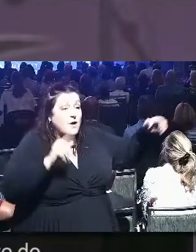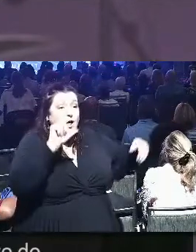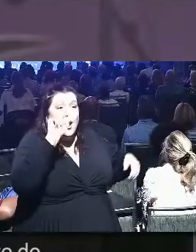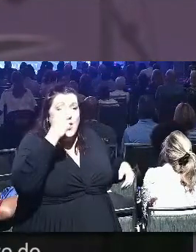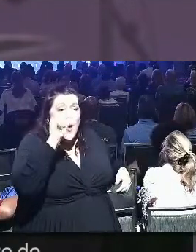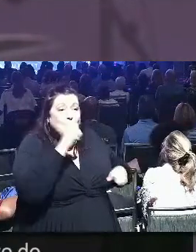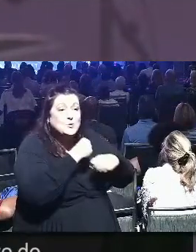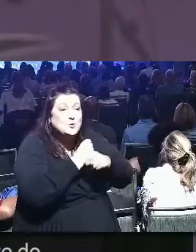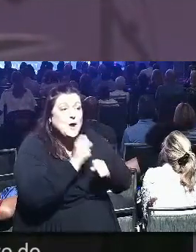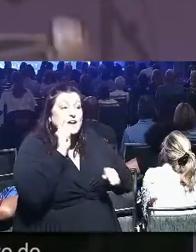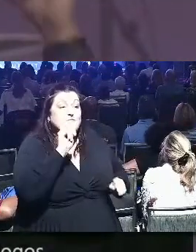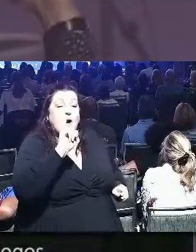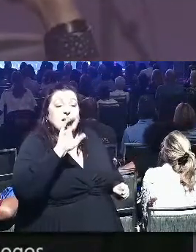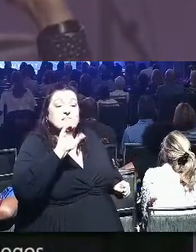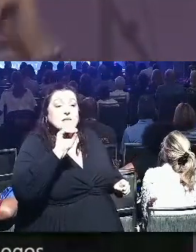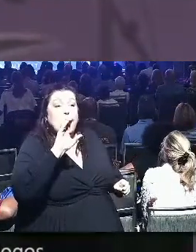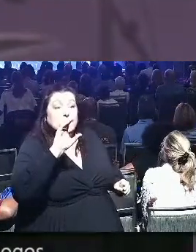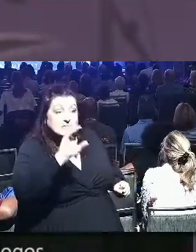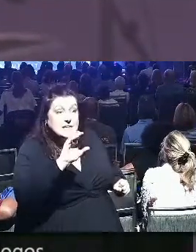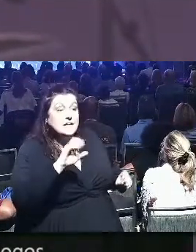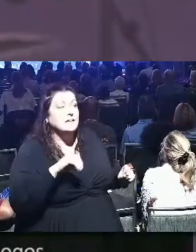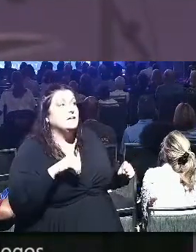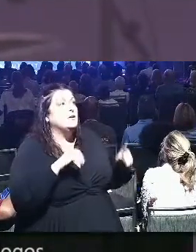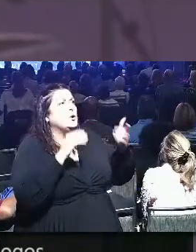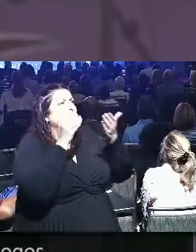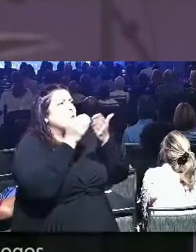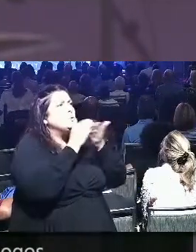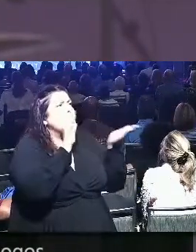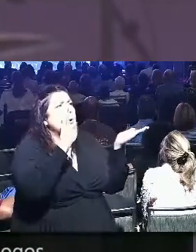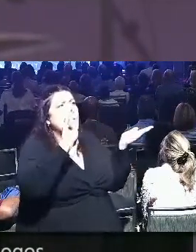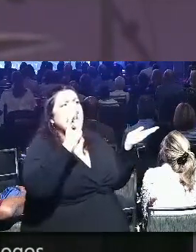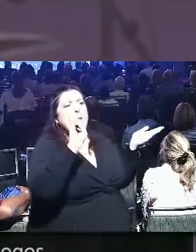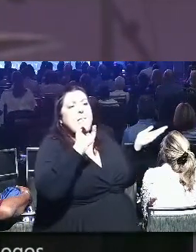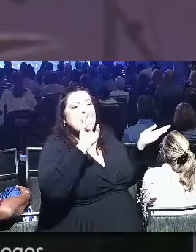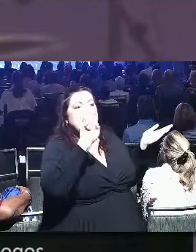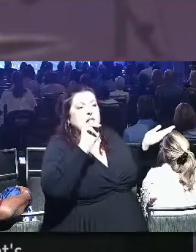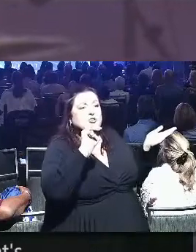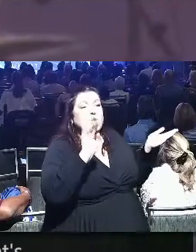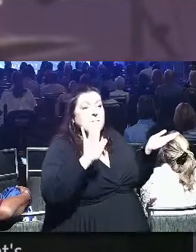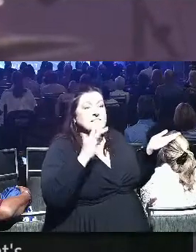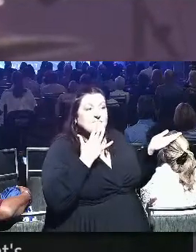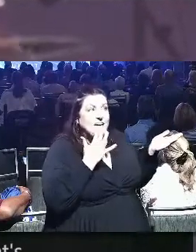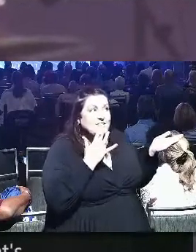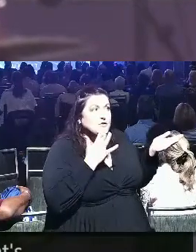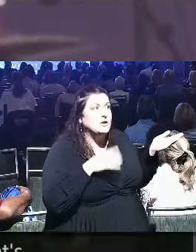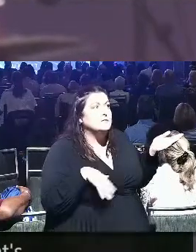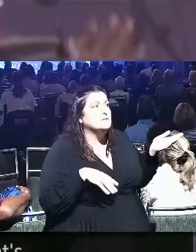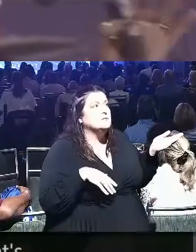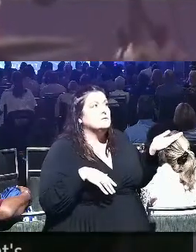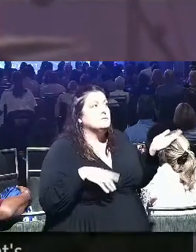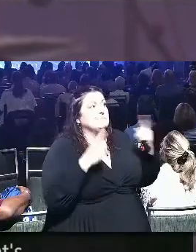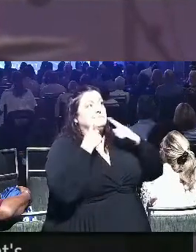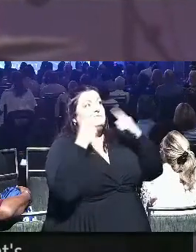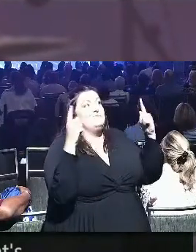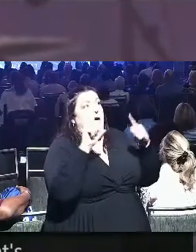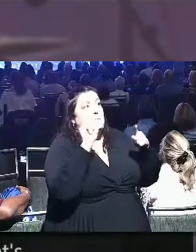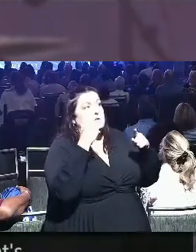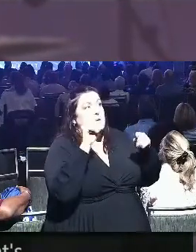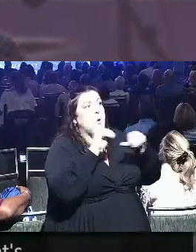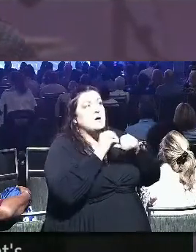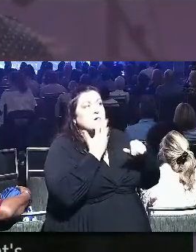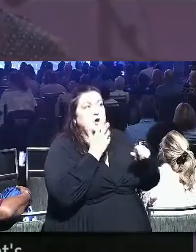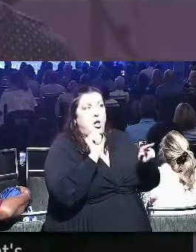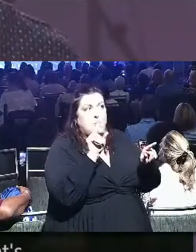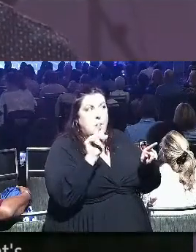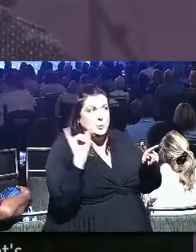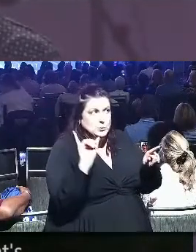the ICOC. And then I put New Belgium up there because that's one of his favorite and most well-known logos. He's there in Colorado as